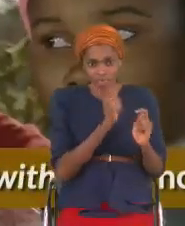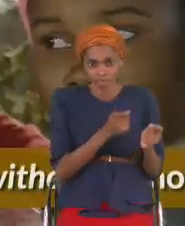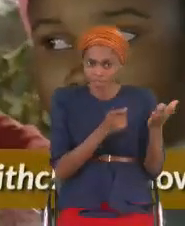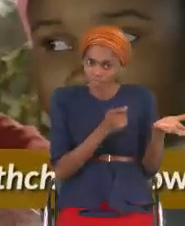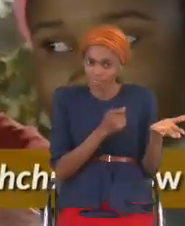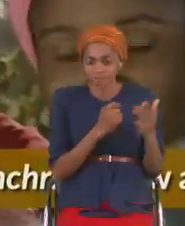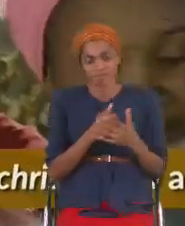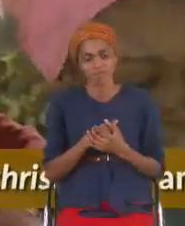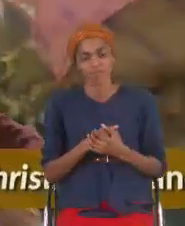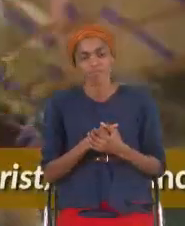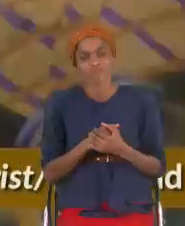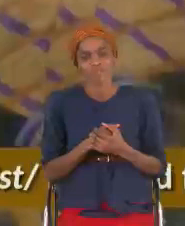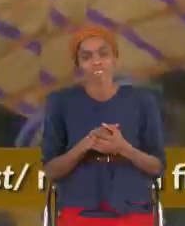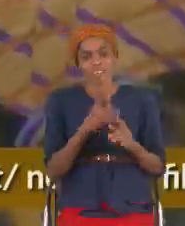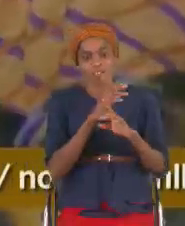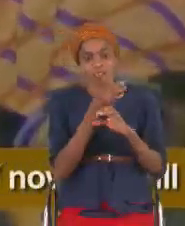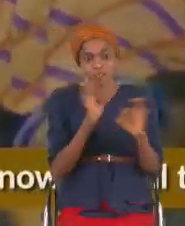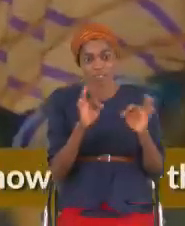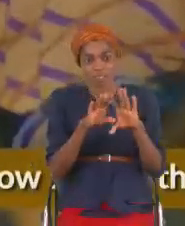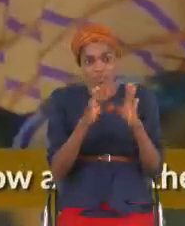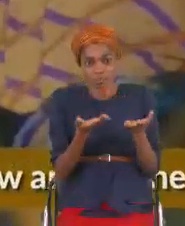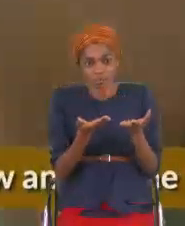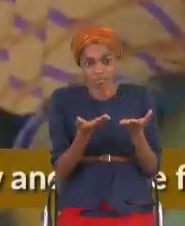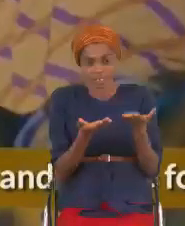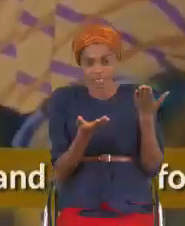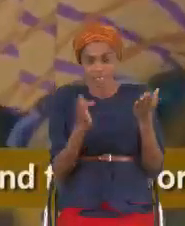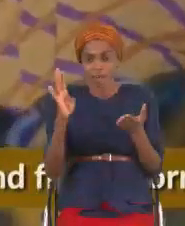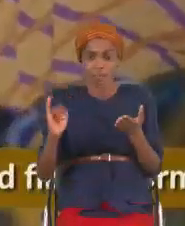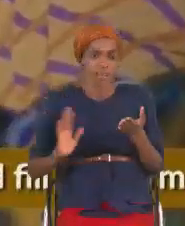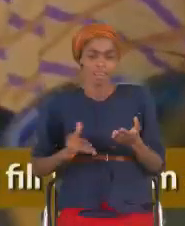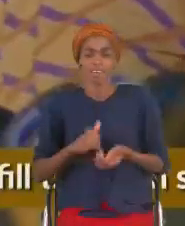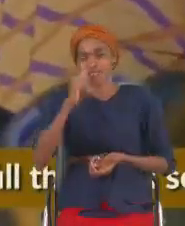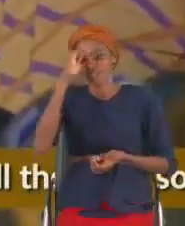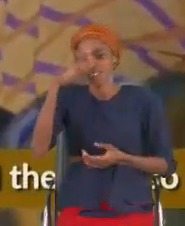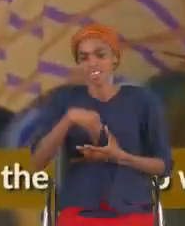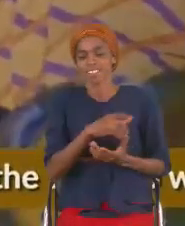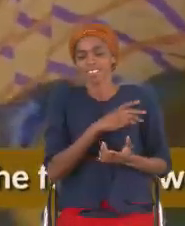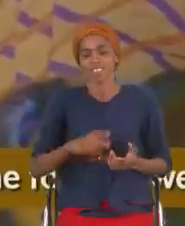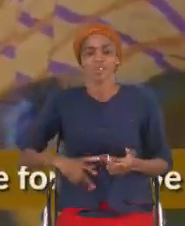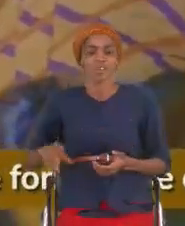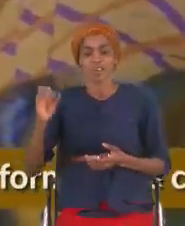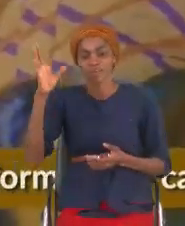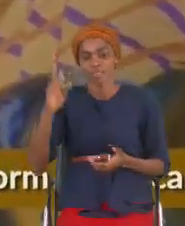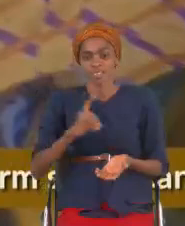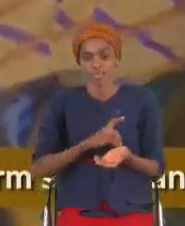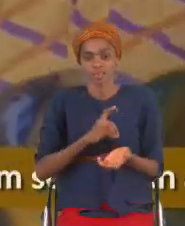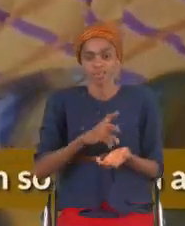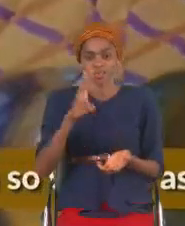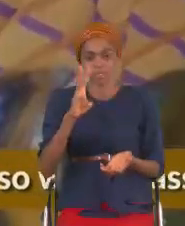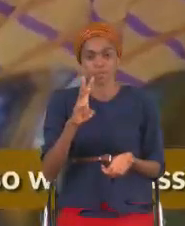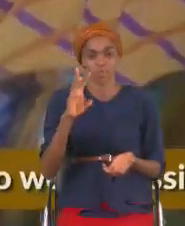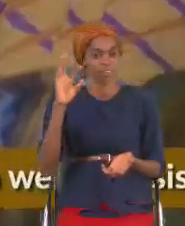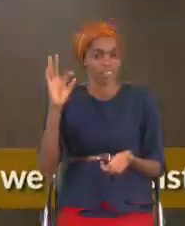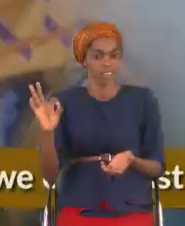Free book by our Father in the Lord, Pastor Dr. W.F. Kumuyi. Read that